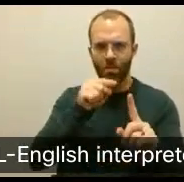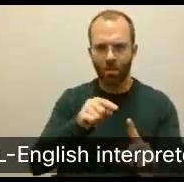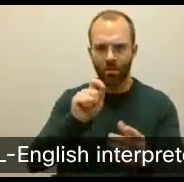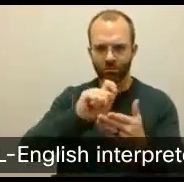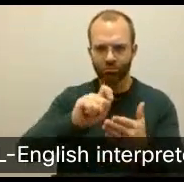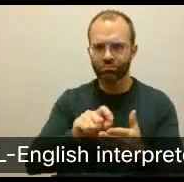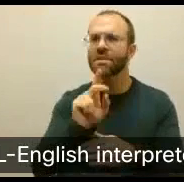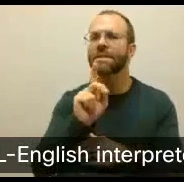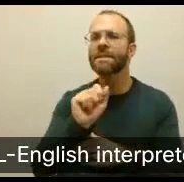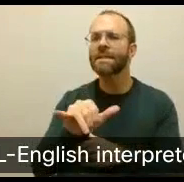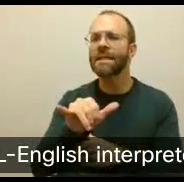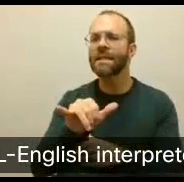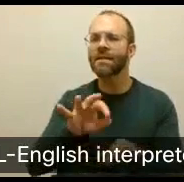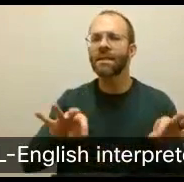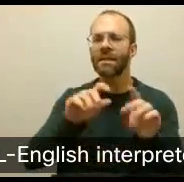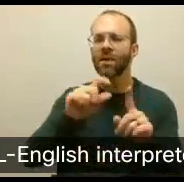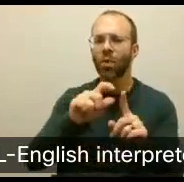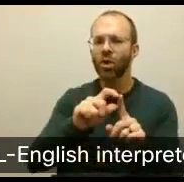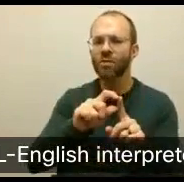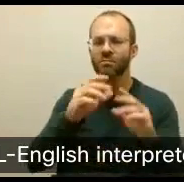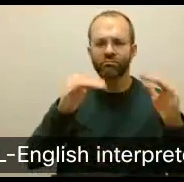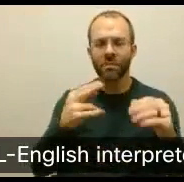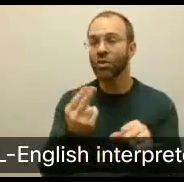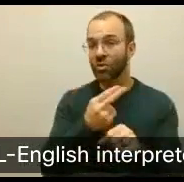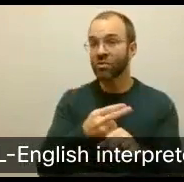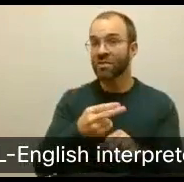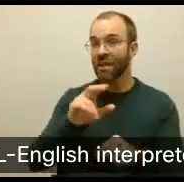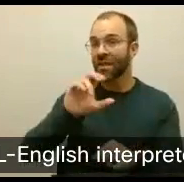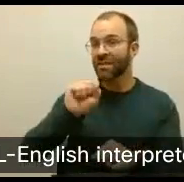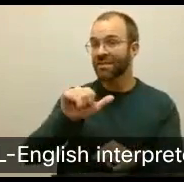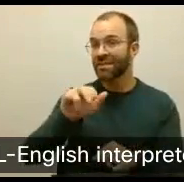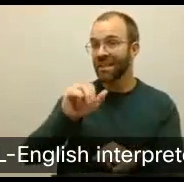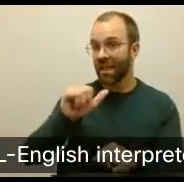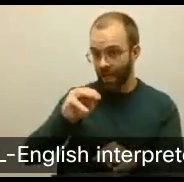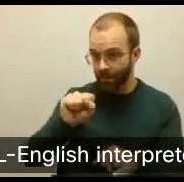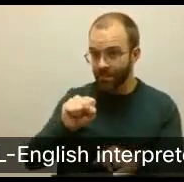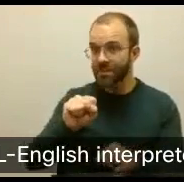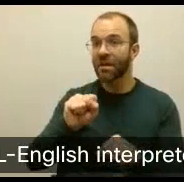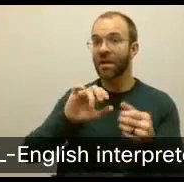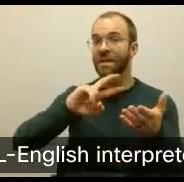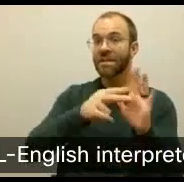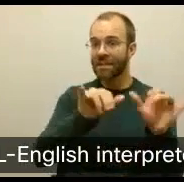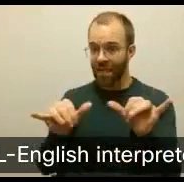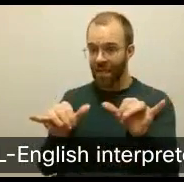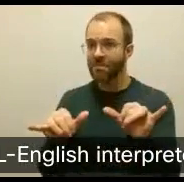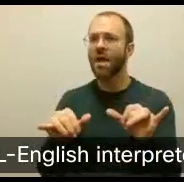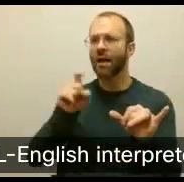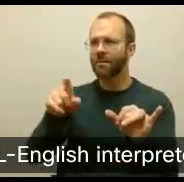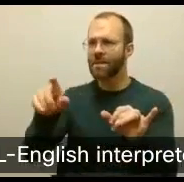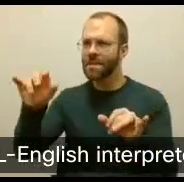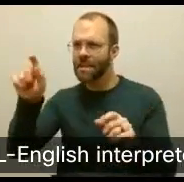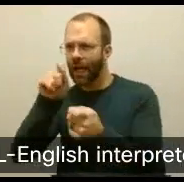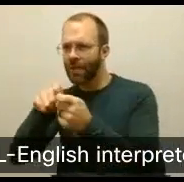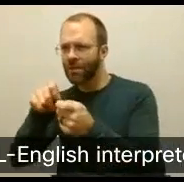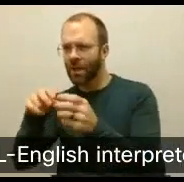key words. Here would be a time to use synonyms wherever possible, again, ensuring that they are accurate representations of the words from